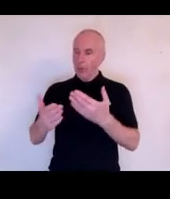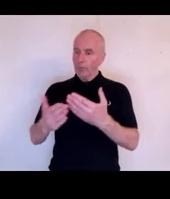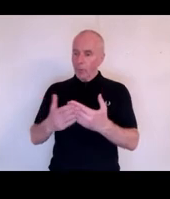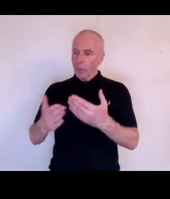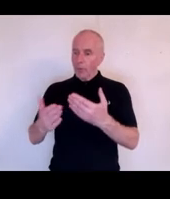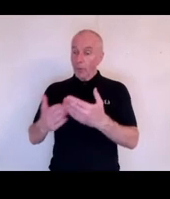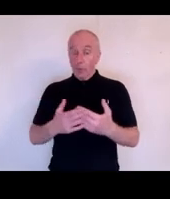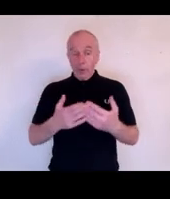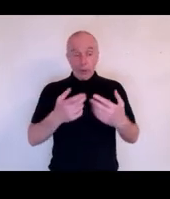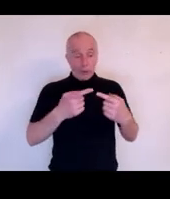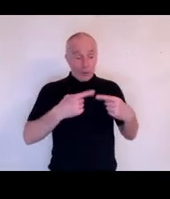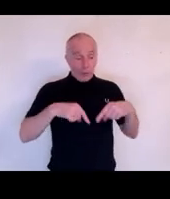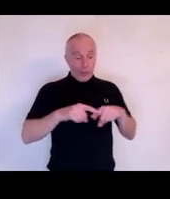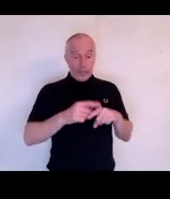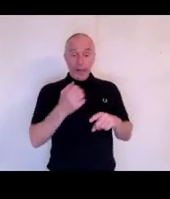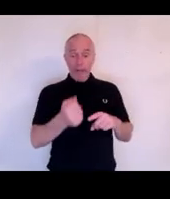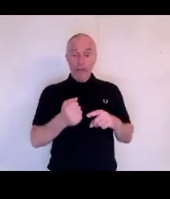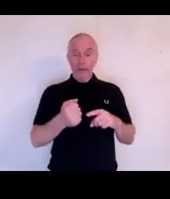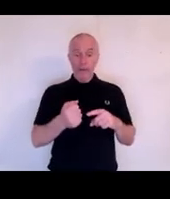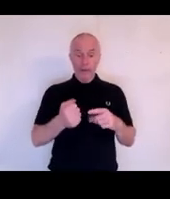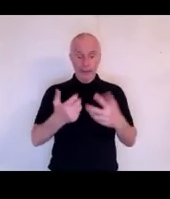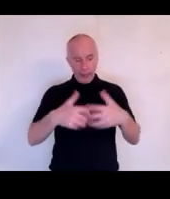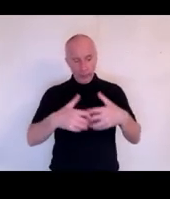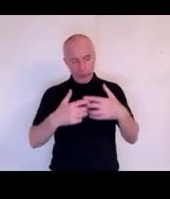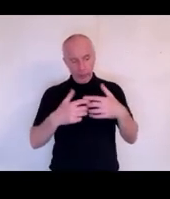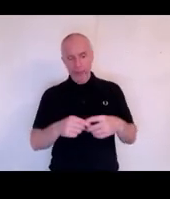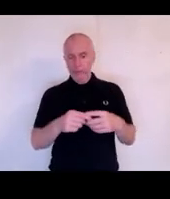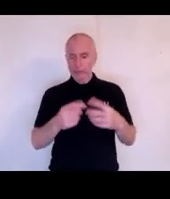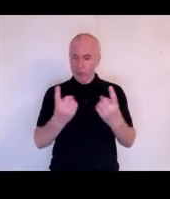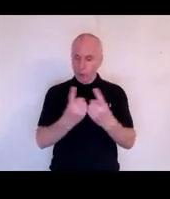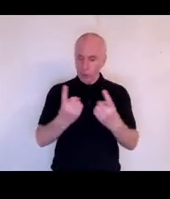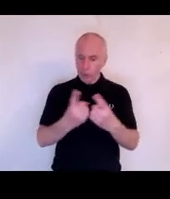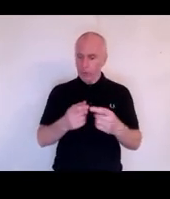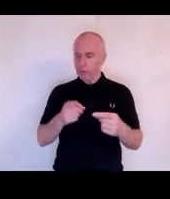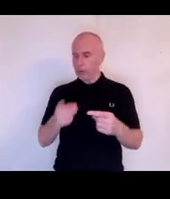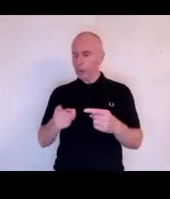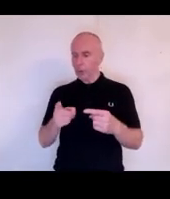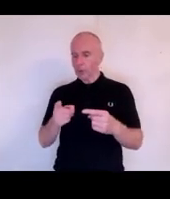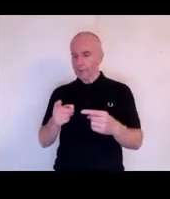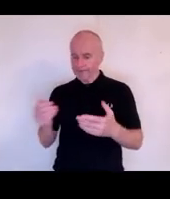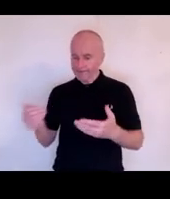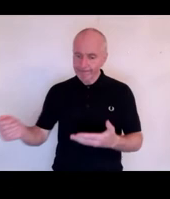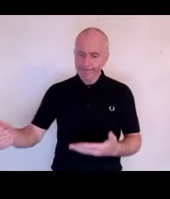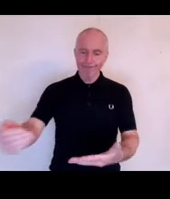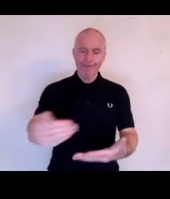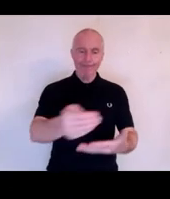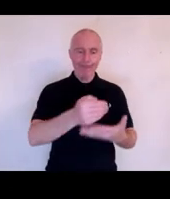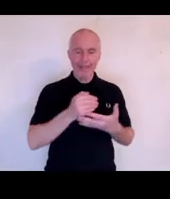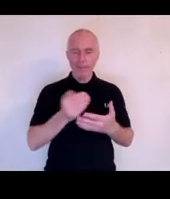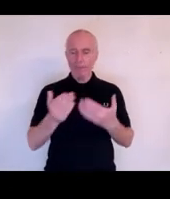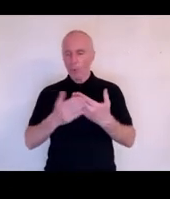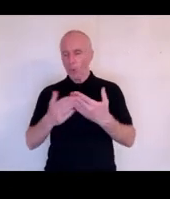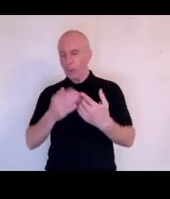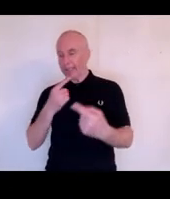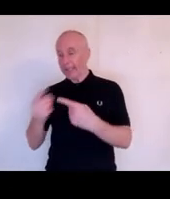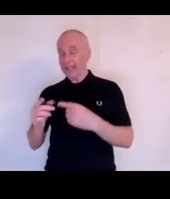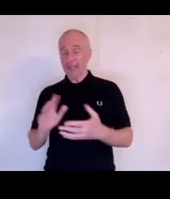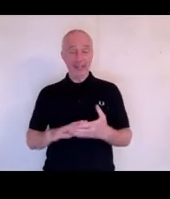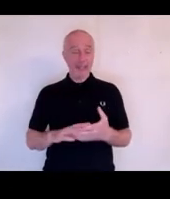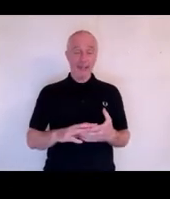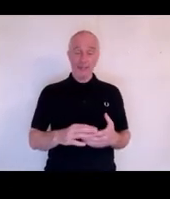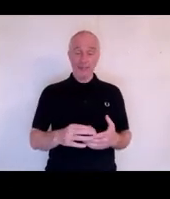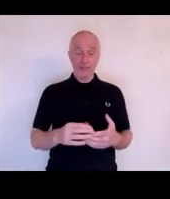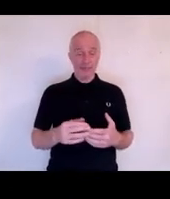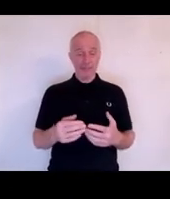now that we can collate more and more data together and have tens of gigabytes of experimental data